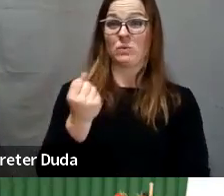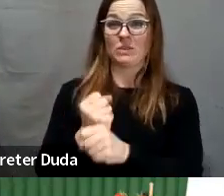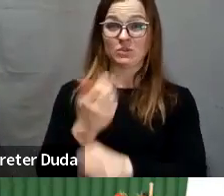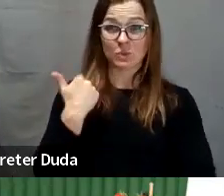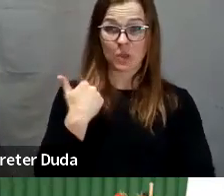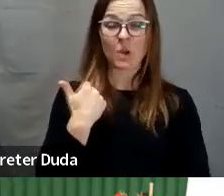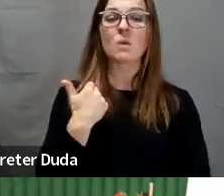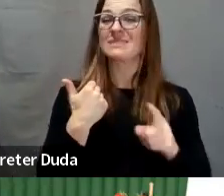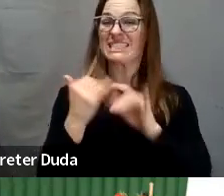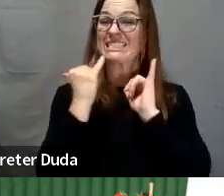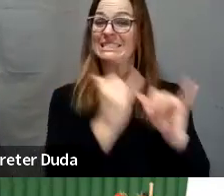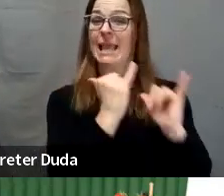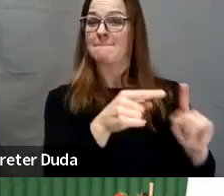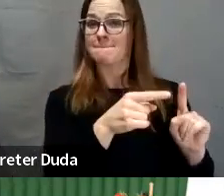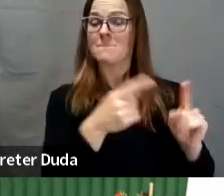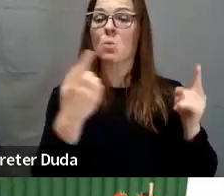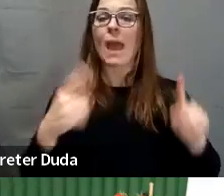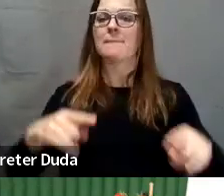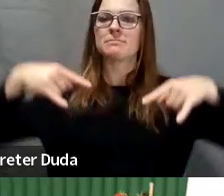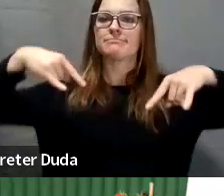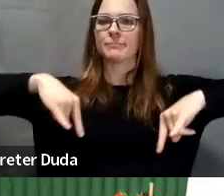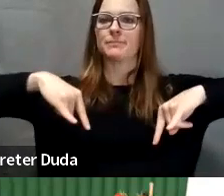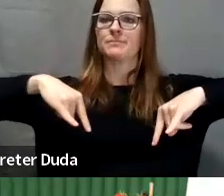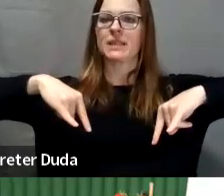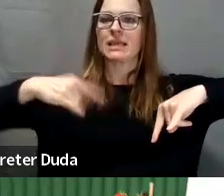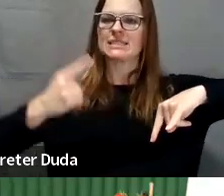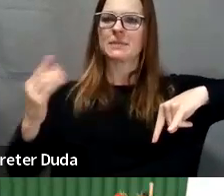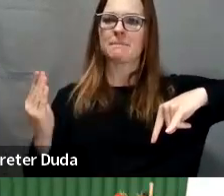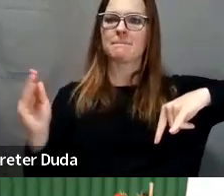and it got bumped just slightly, and because of the way that it